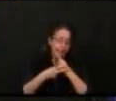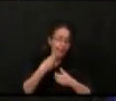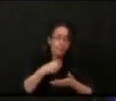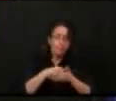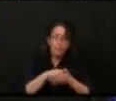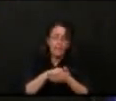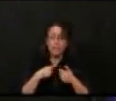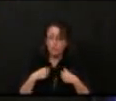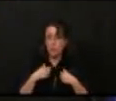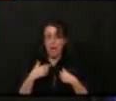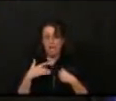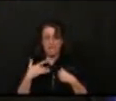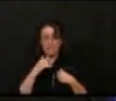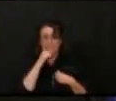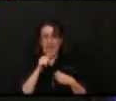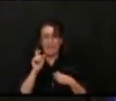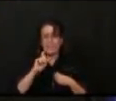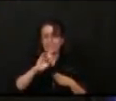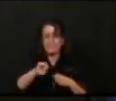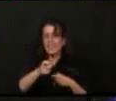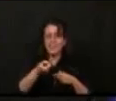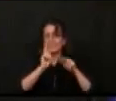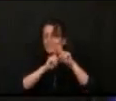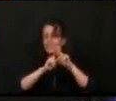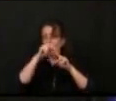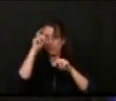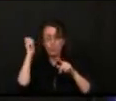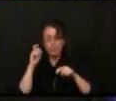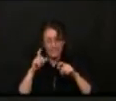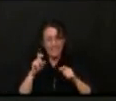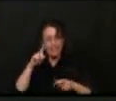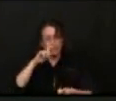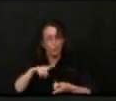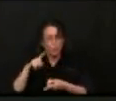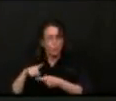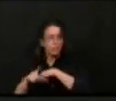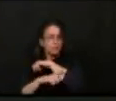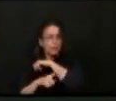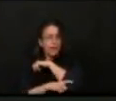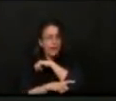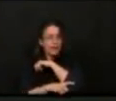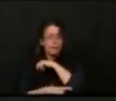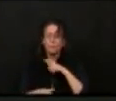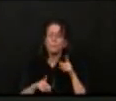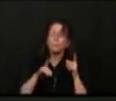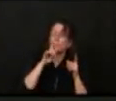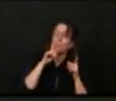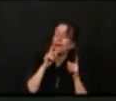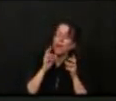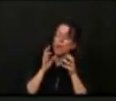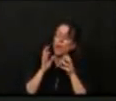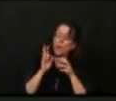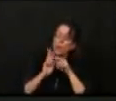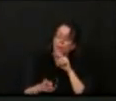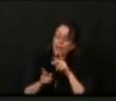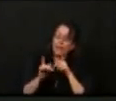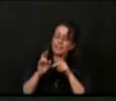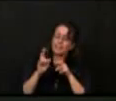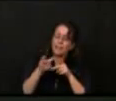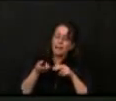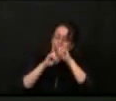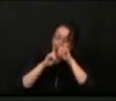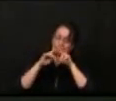see it that way at all. I think that's just wrong. So I wanted to clarify that. I didn't mean to paint it as a loss, just to say that it's going to cost everybody money out of pocket.